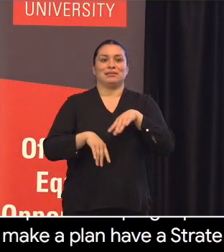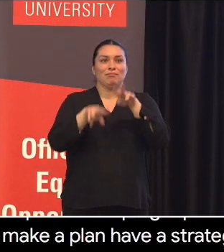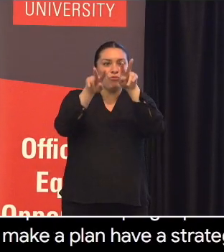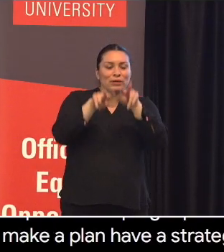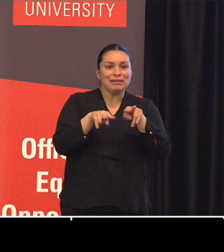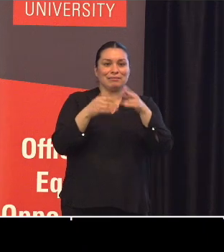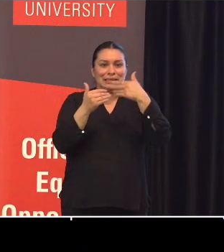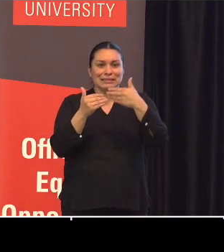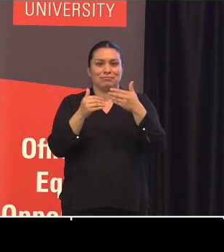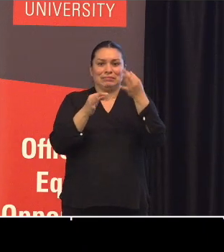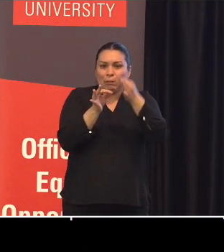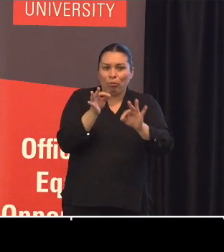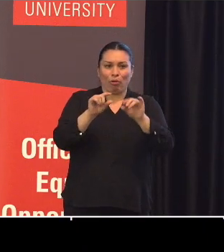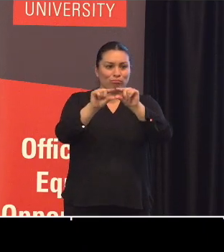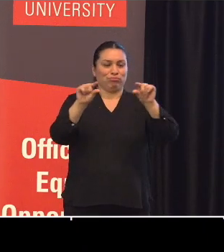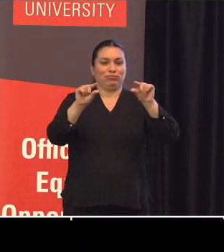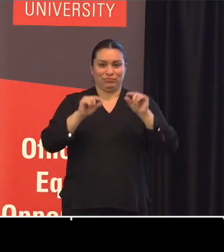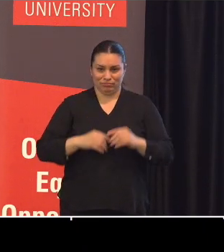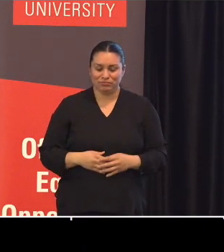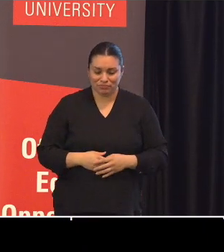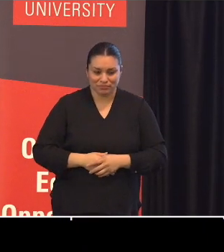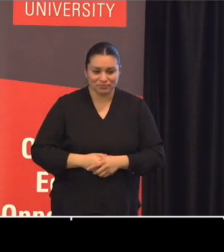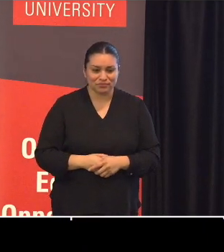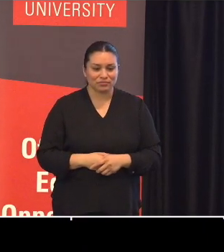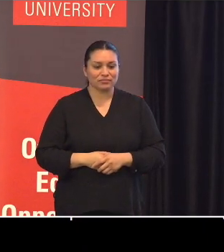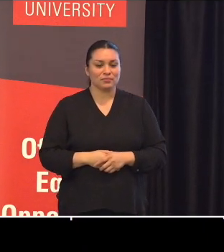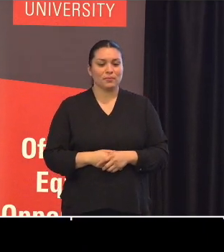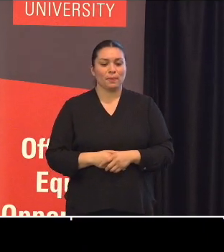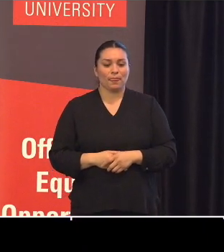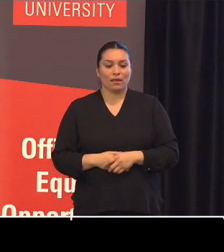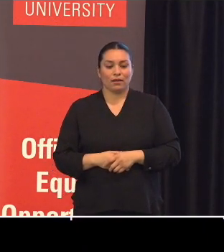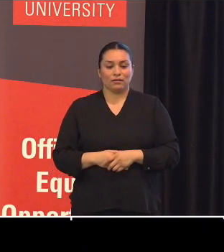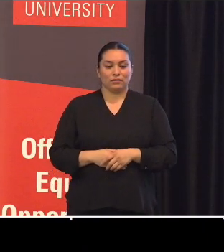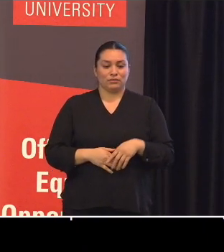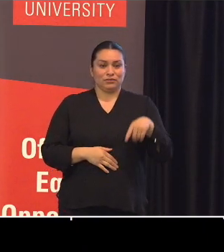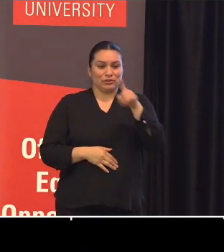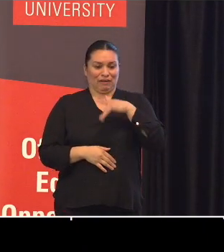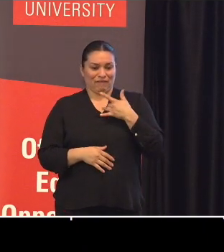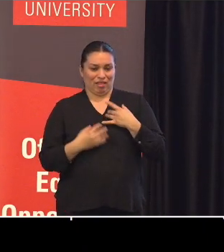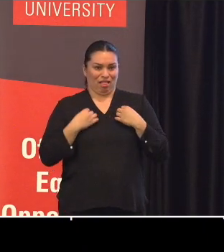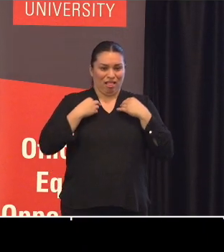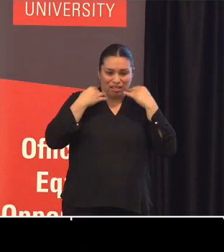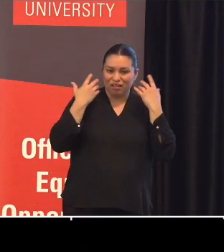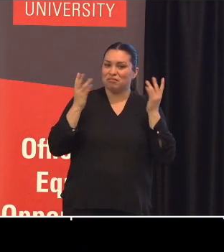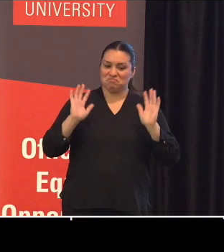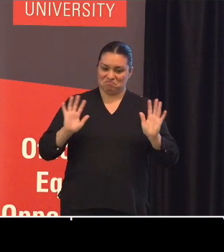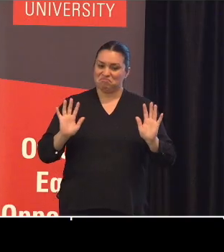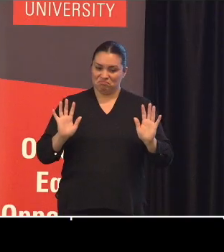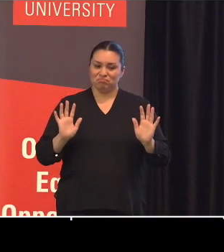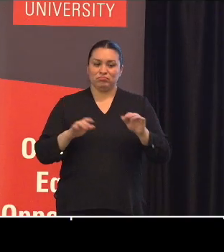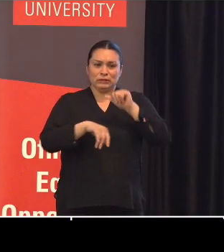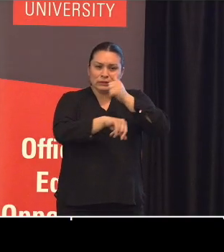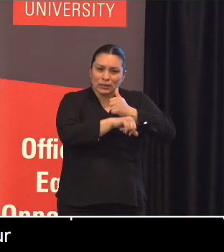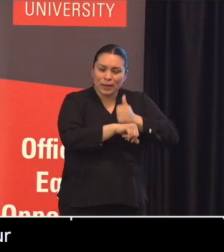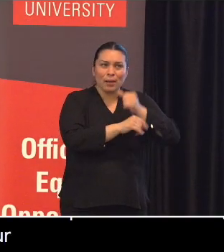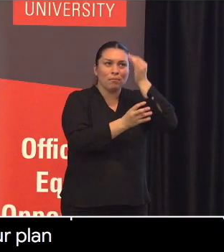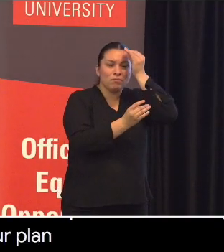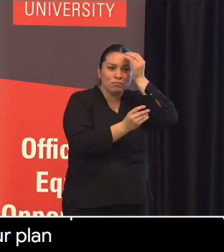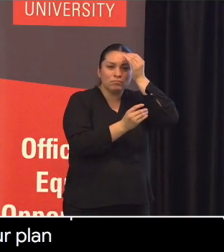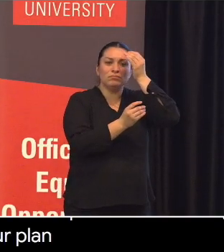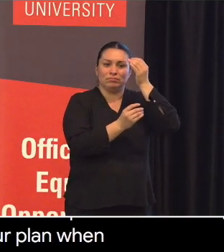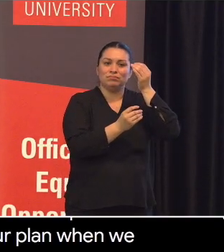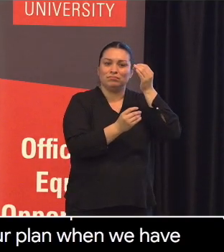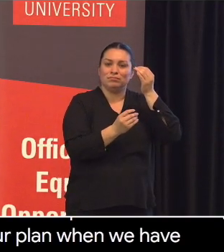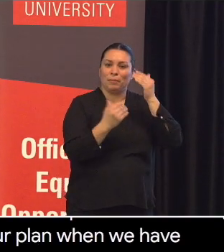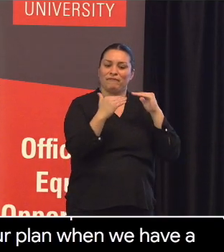strategic access, like digital access plan. Let's get some goals in there, some KPIs in there, and let's just start assessing our plan.